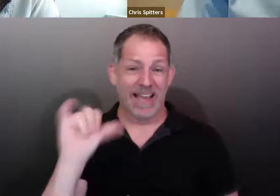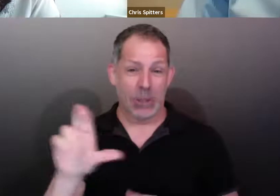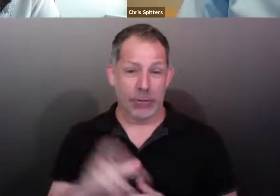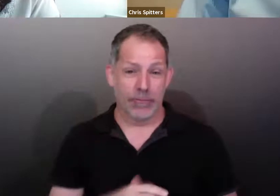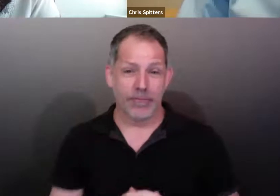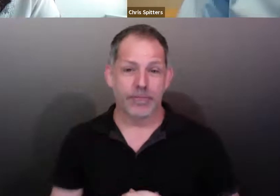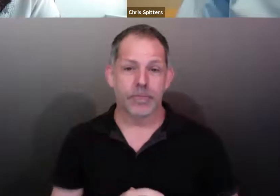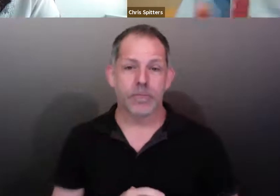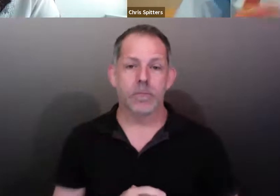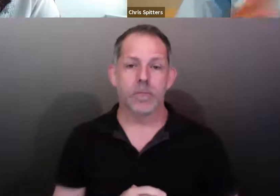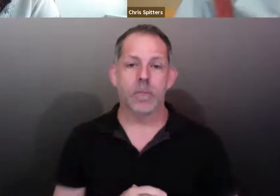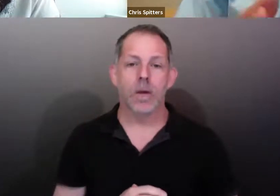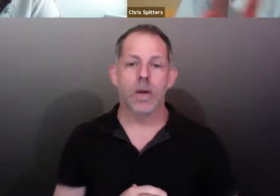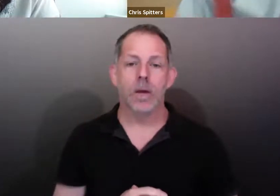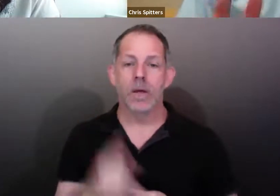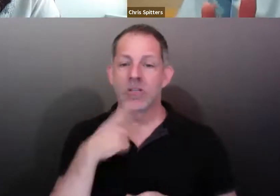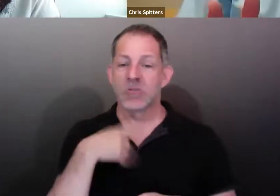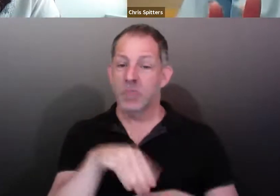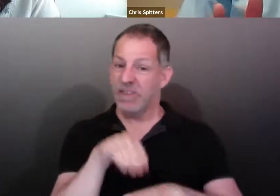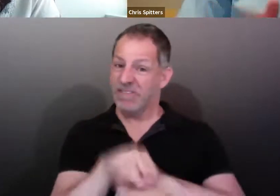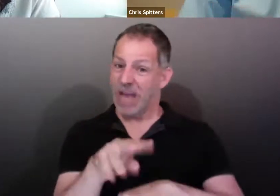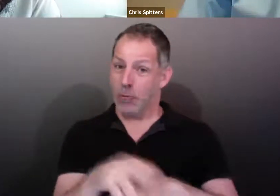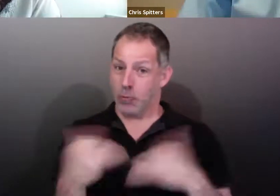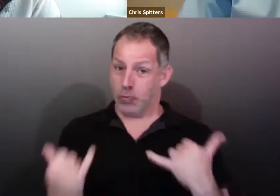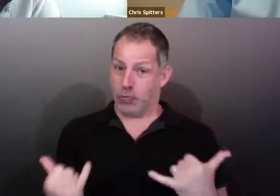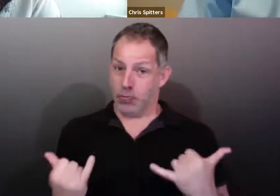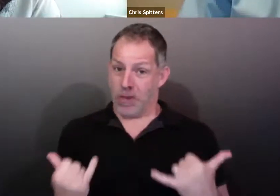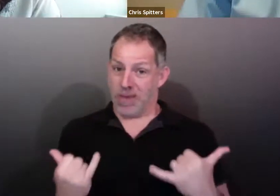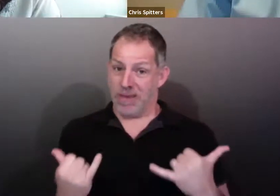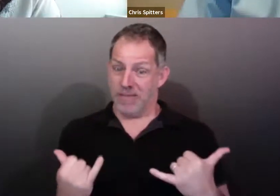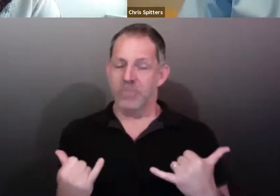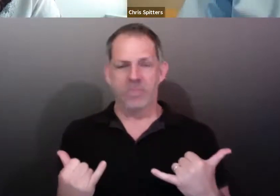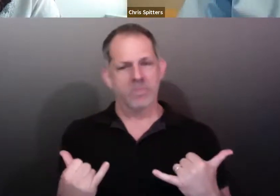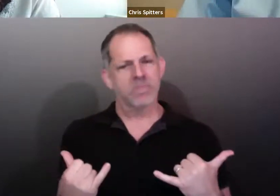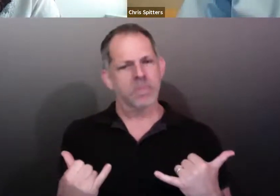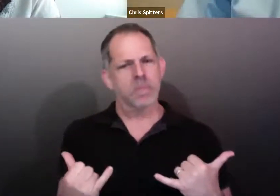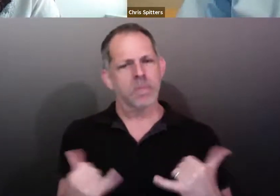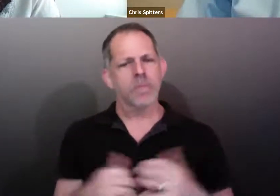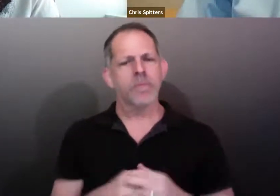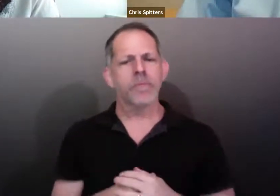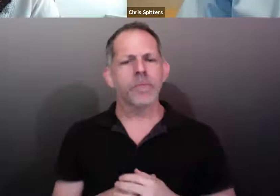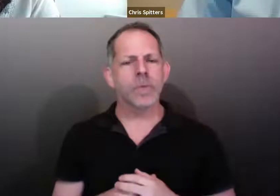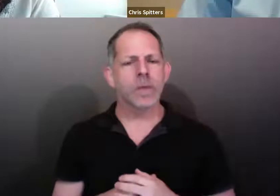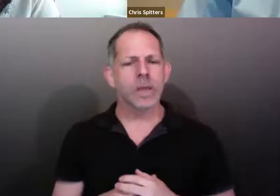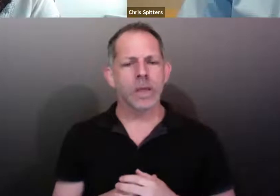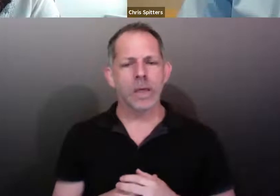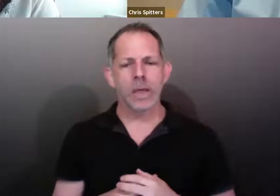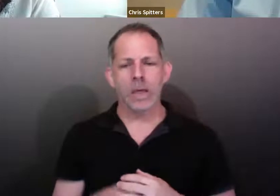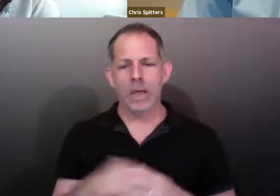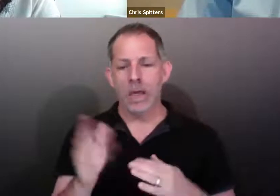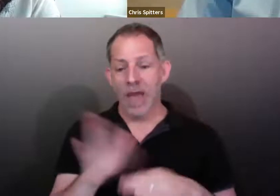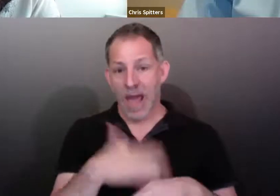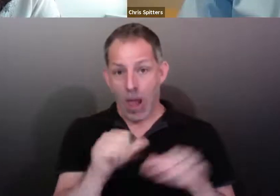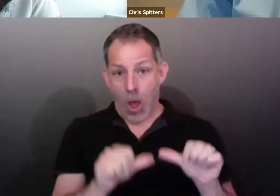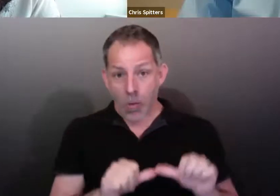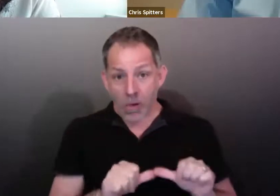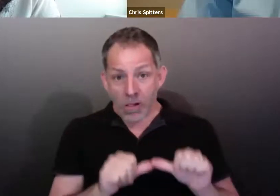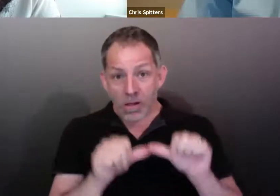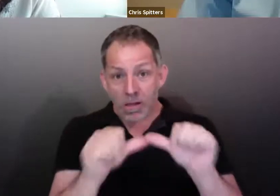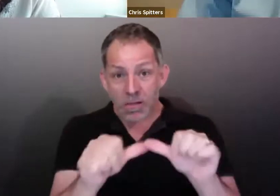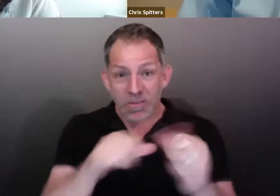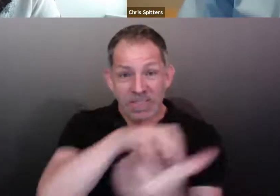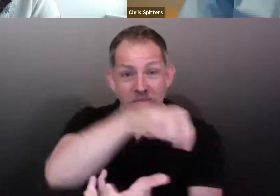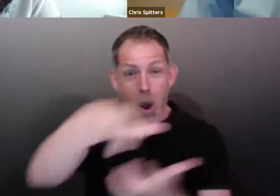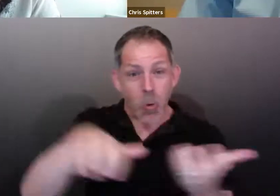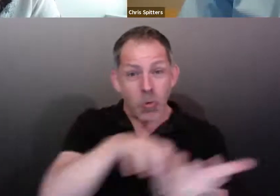today, and it's a little bit uncertain how things are going to go because of changes, I guess, in the winds, but at